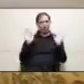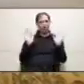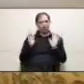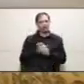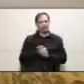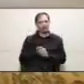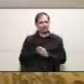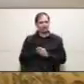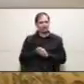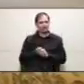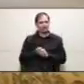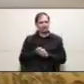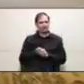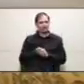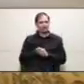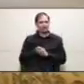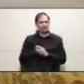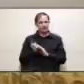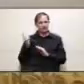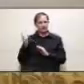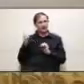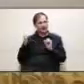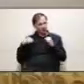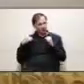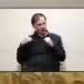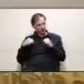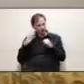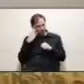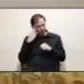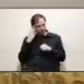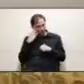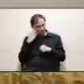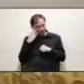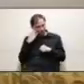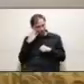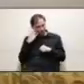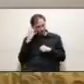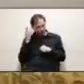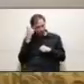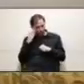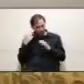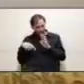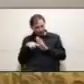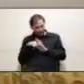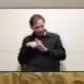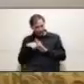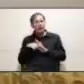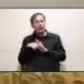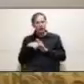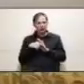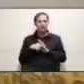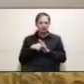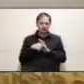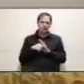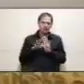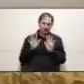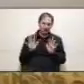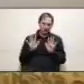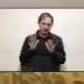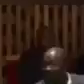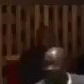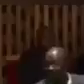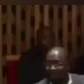Chair. On the acknowledged debt, do you know what the debt is? Okay, sure. All right, let's move